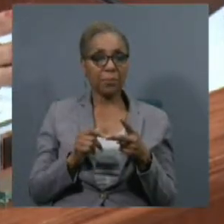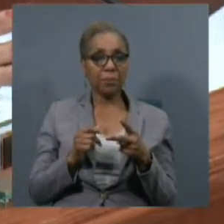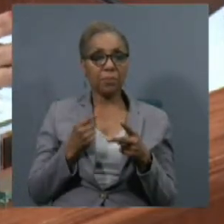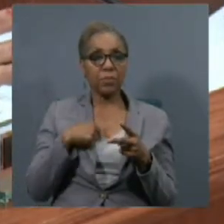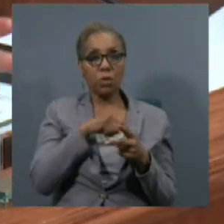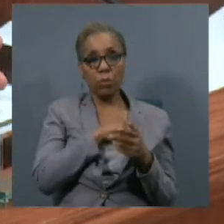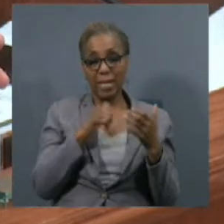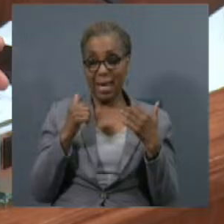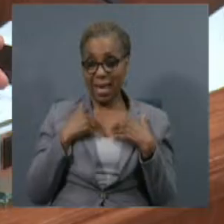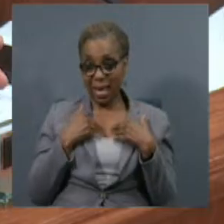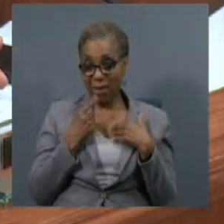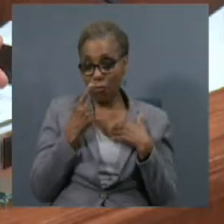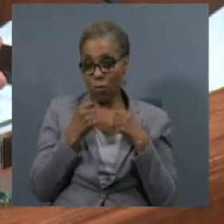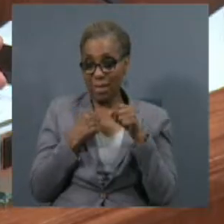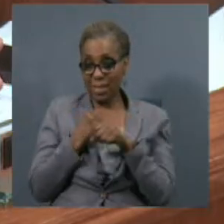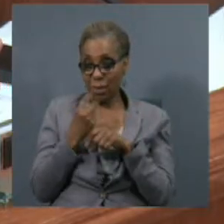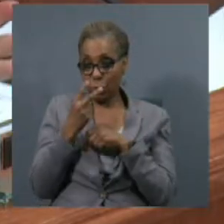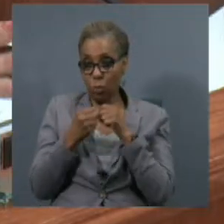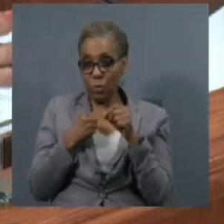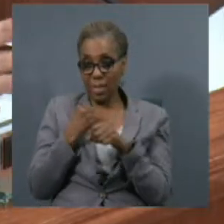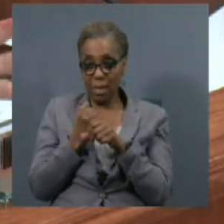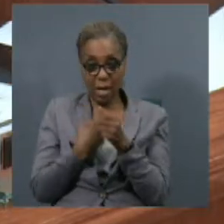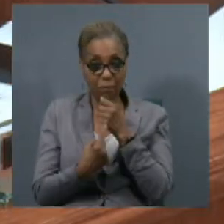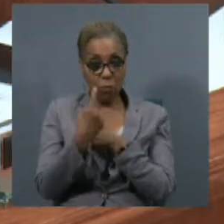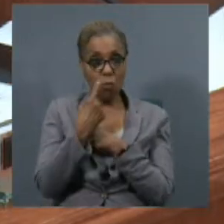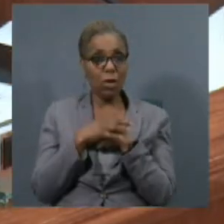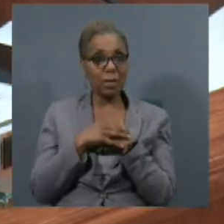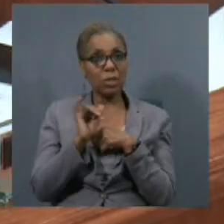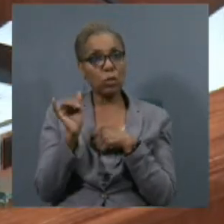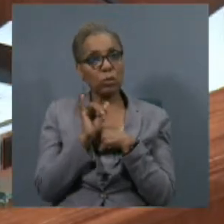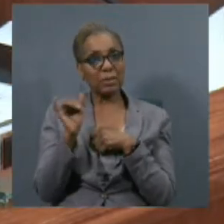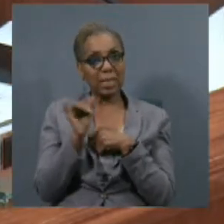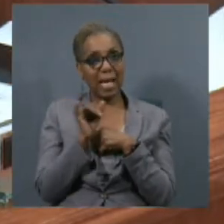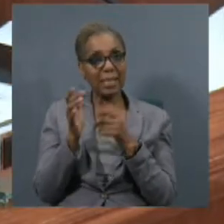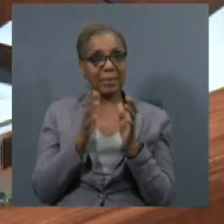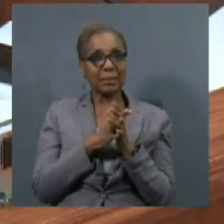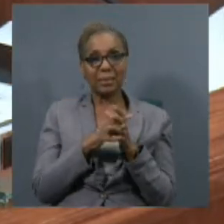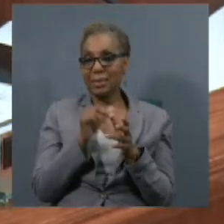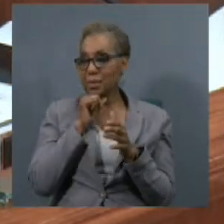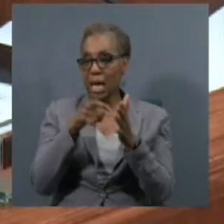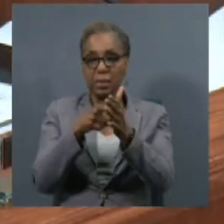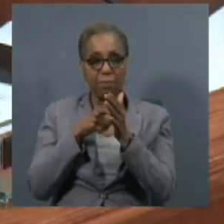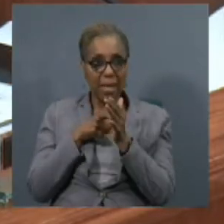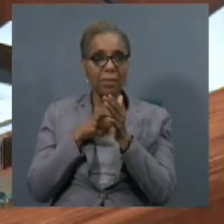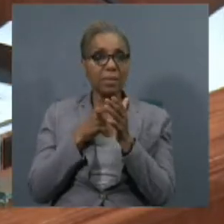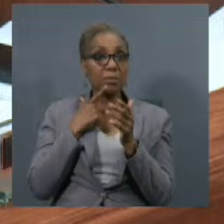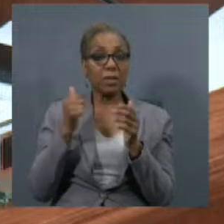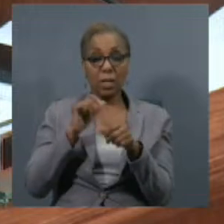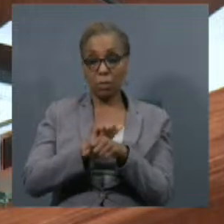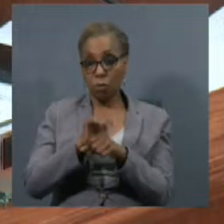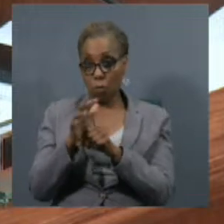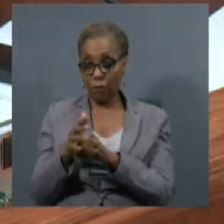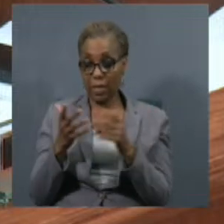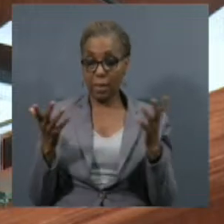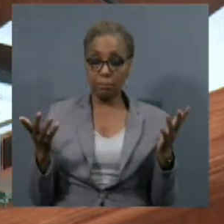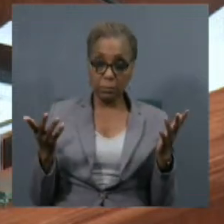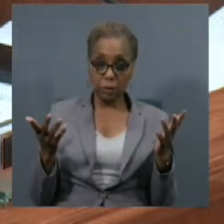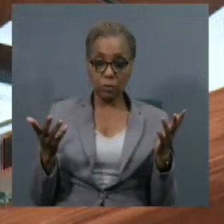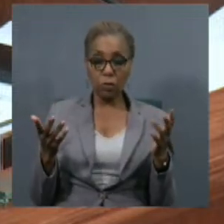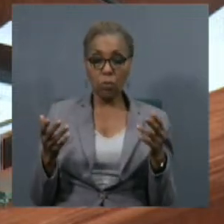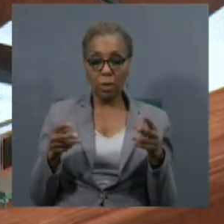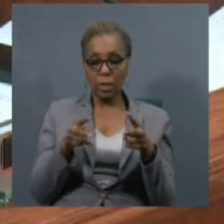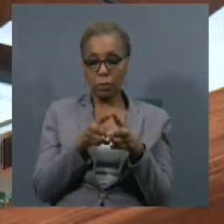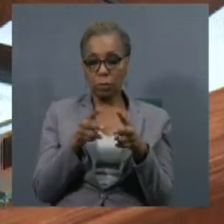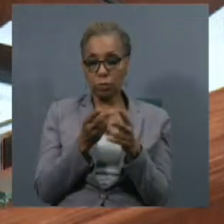we had at least a year or 2 years where everybody was sort of not demanding because of COVID. So you've got those